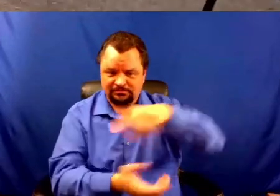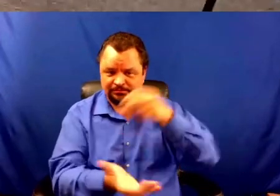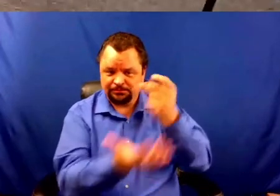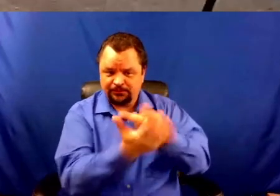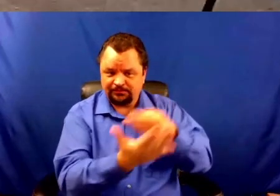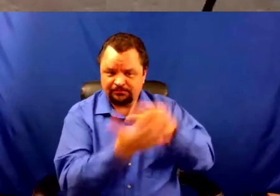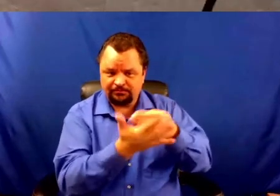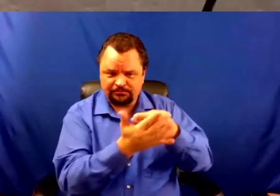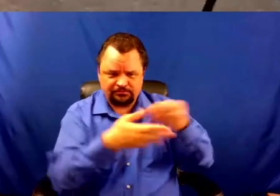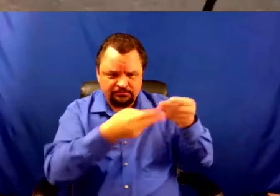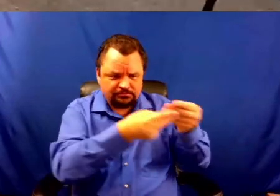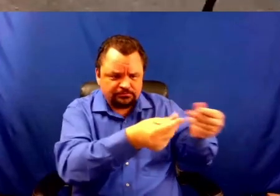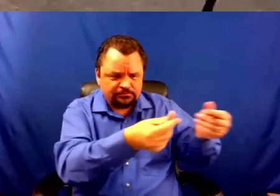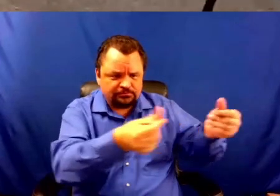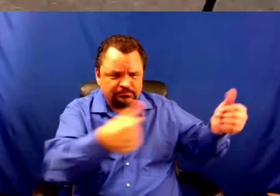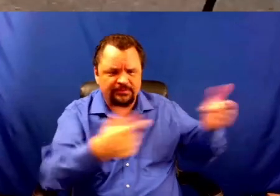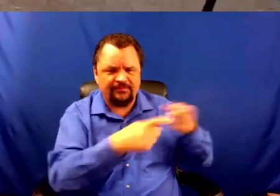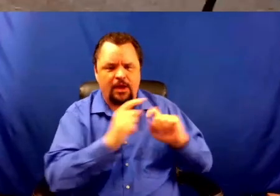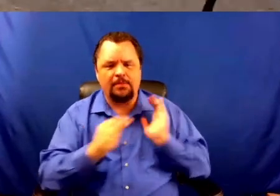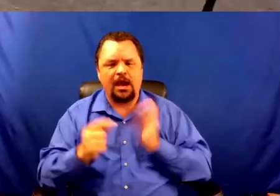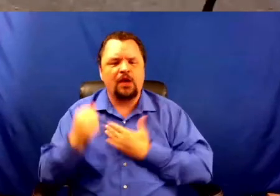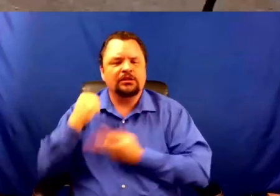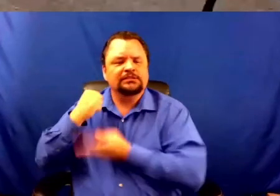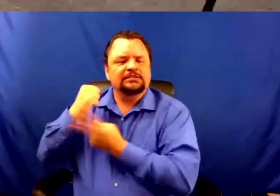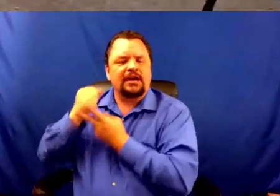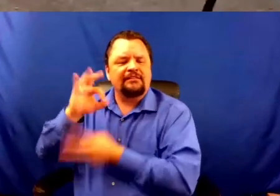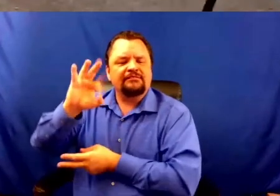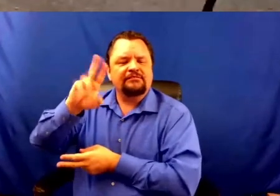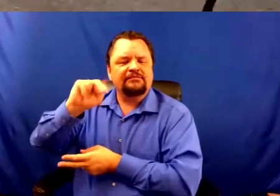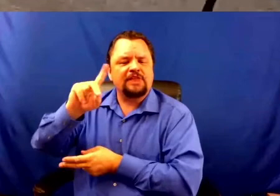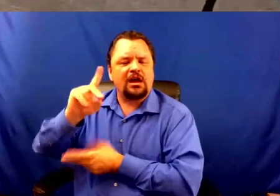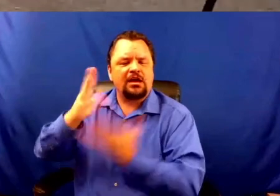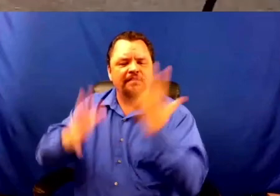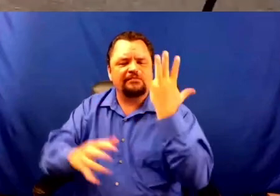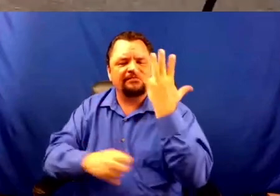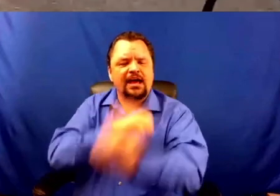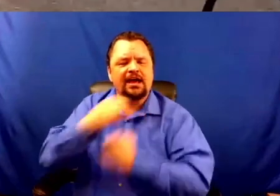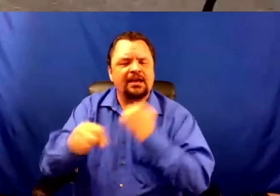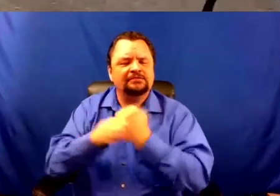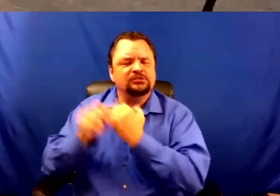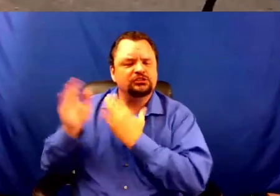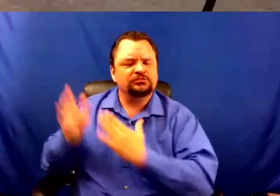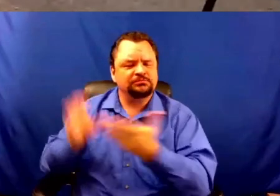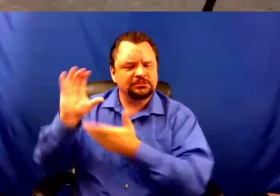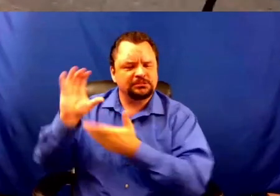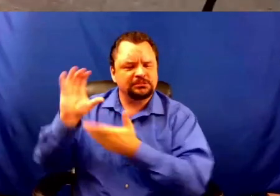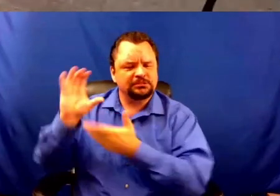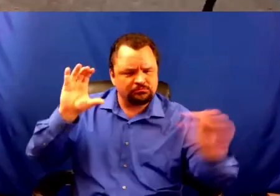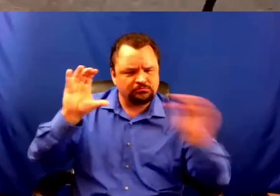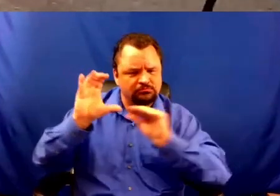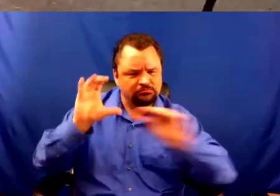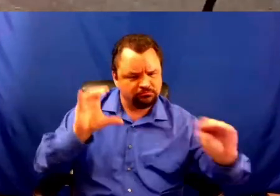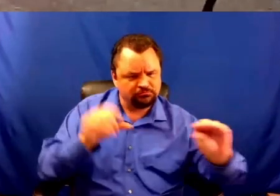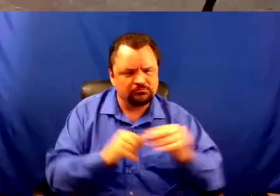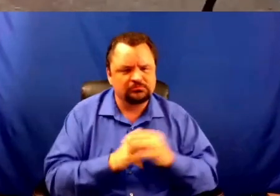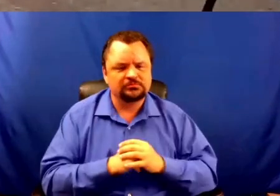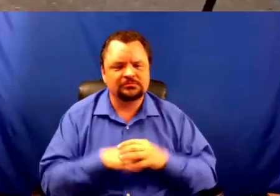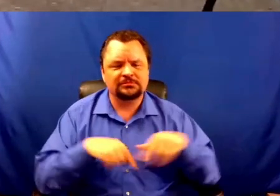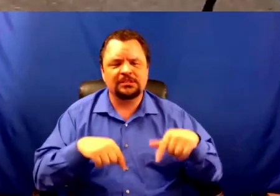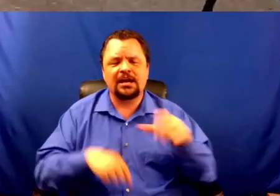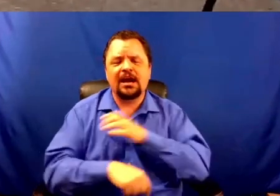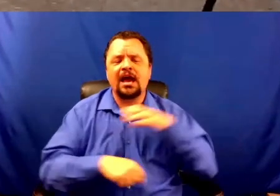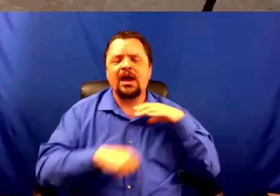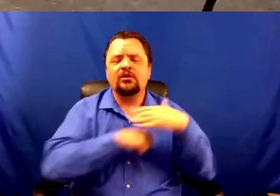fund reserve. So this 5-year plan, we go back to the county commissioners and ask for increases every single year as part of